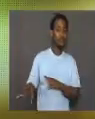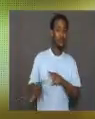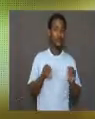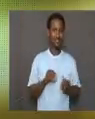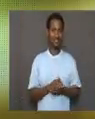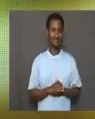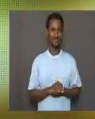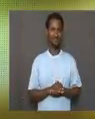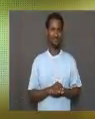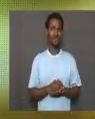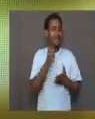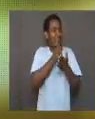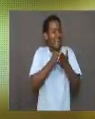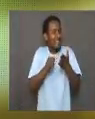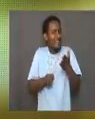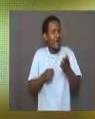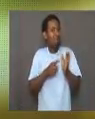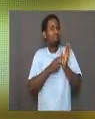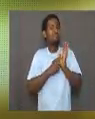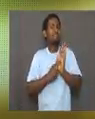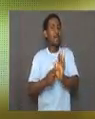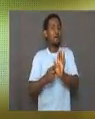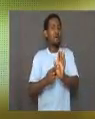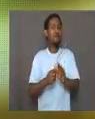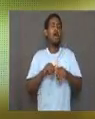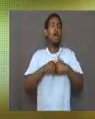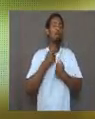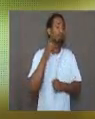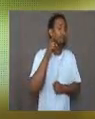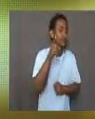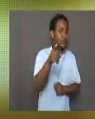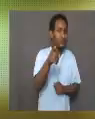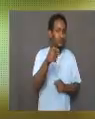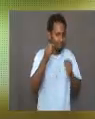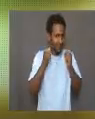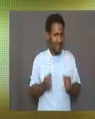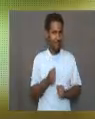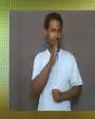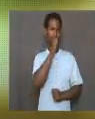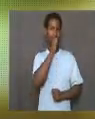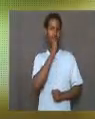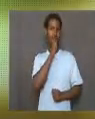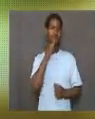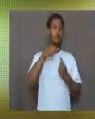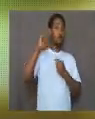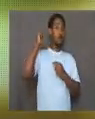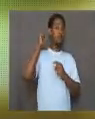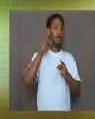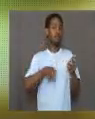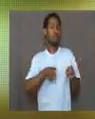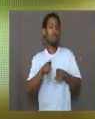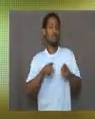Students, write down an example of how you can be tolerant of other